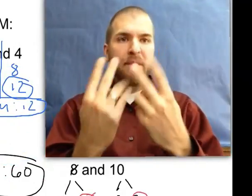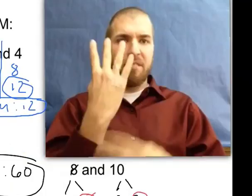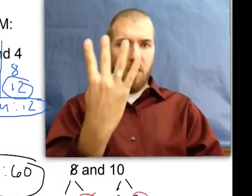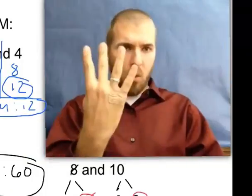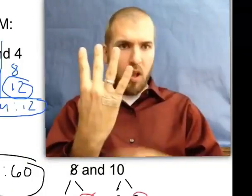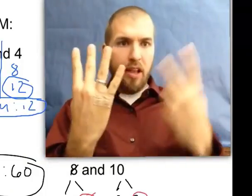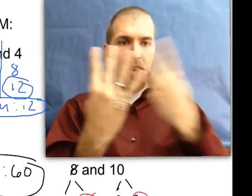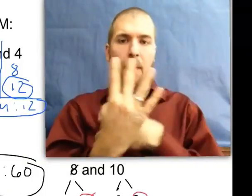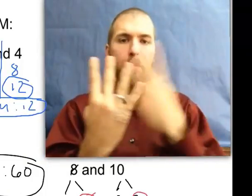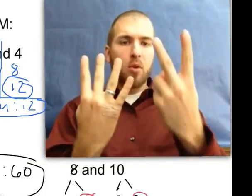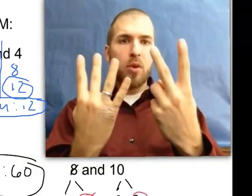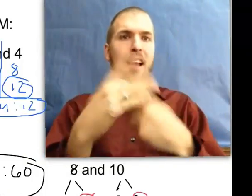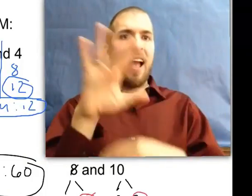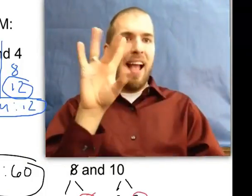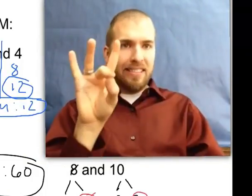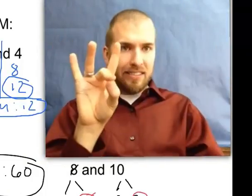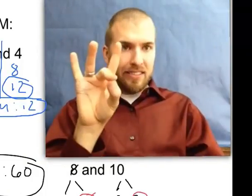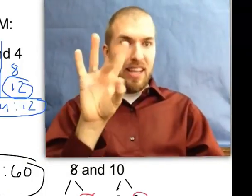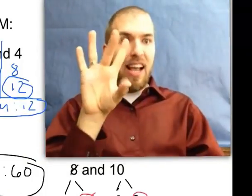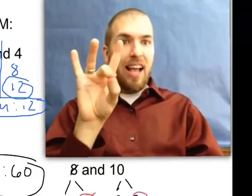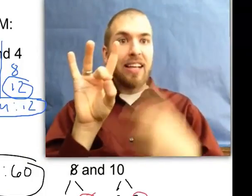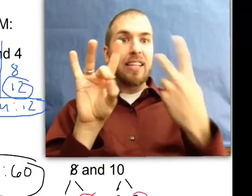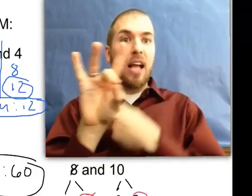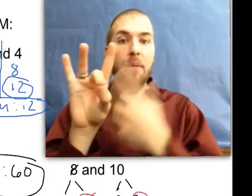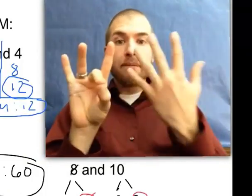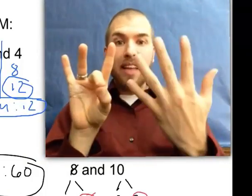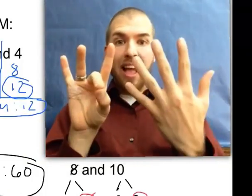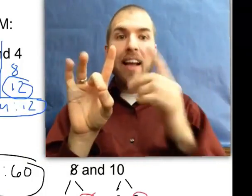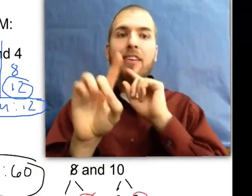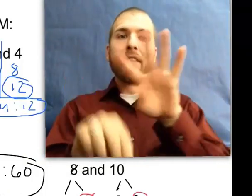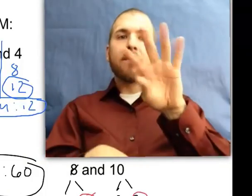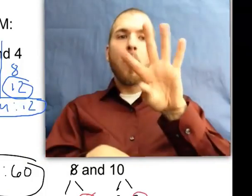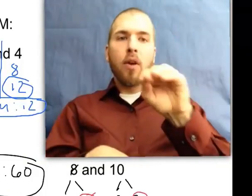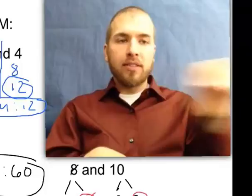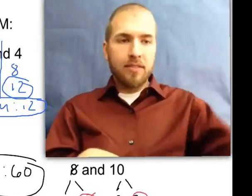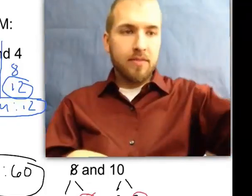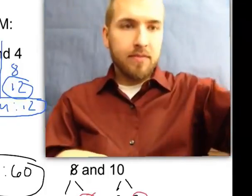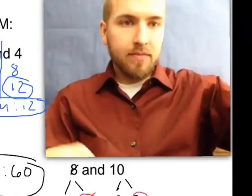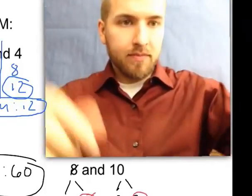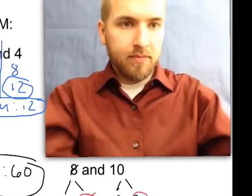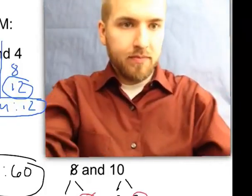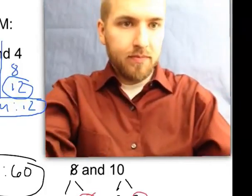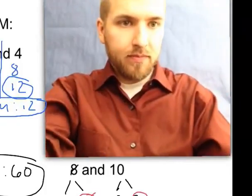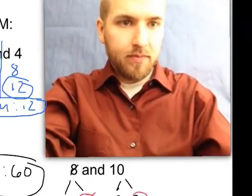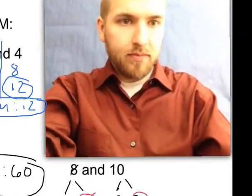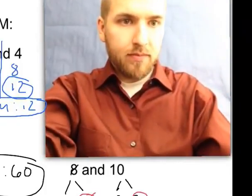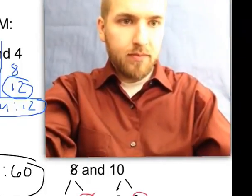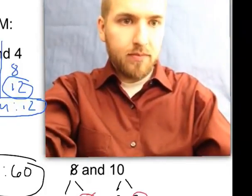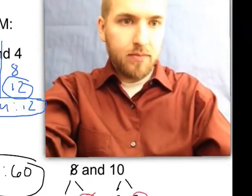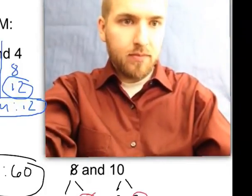So multiply 2 times 2 is 4, times 2 is 8, times 5 is 40.